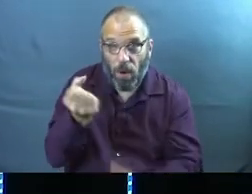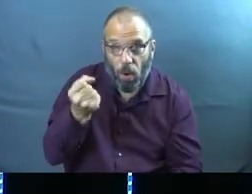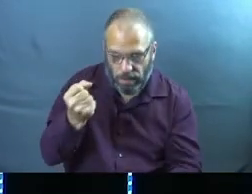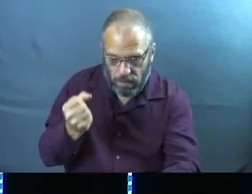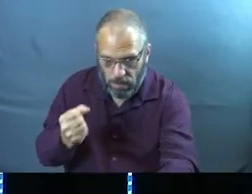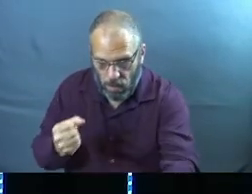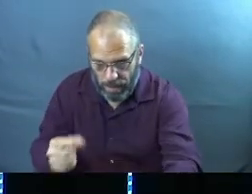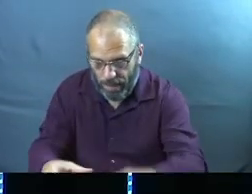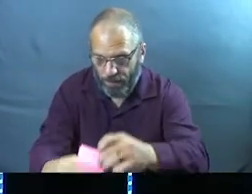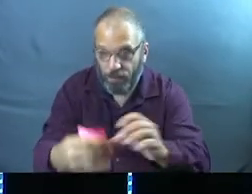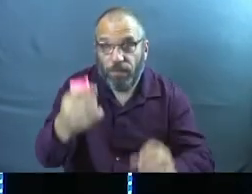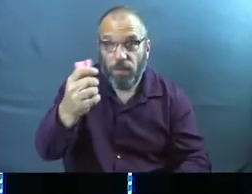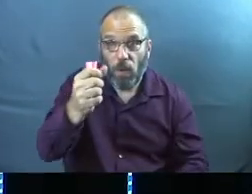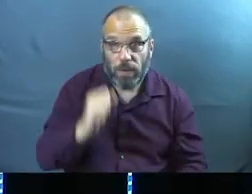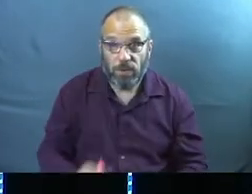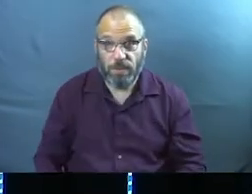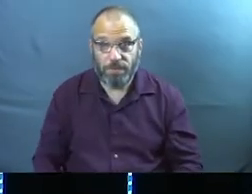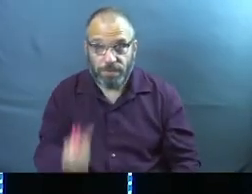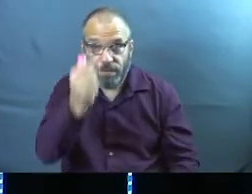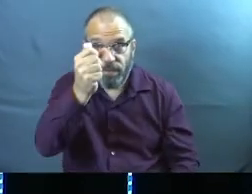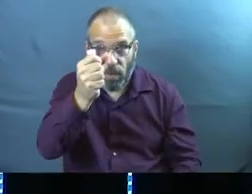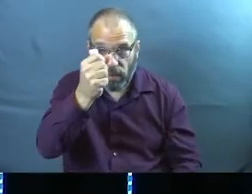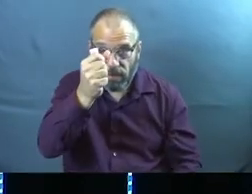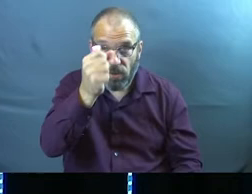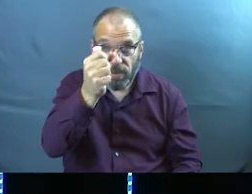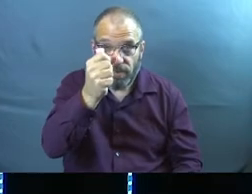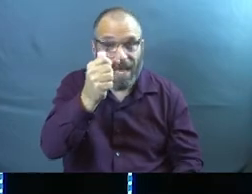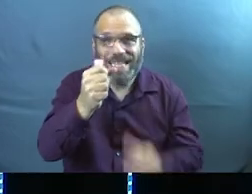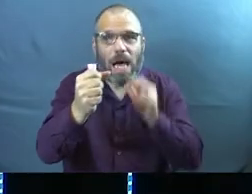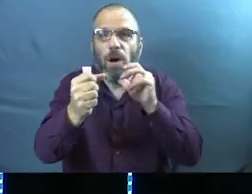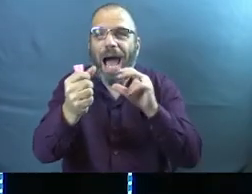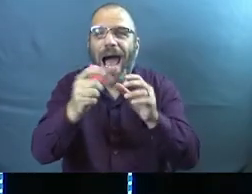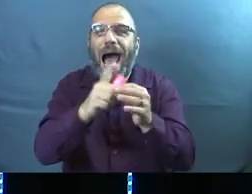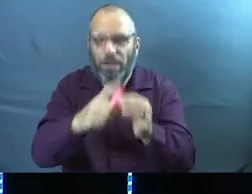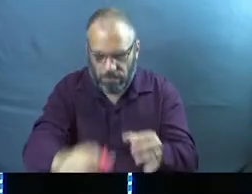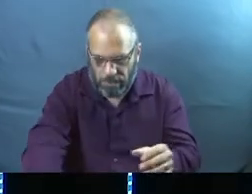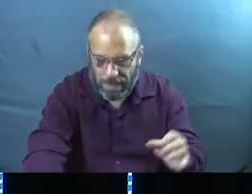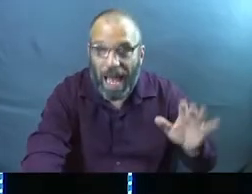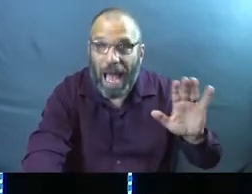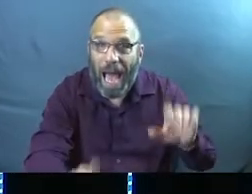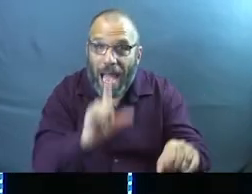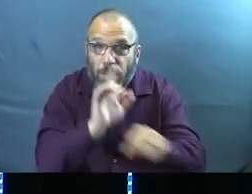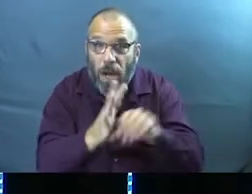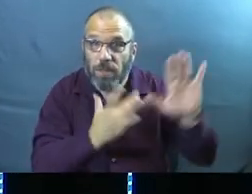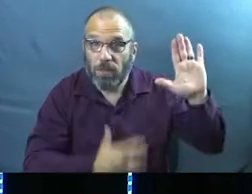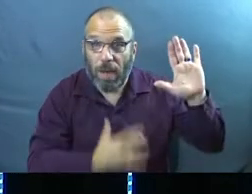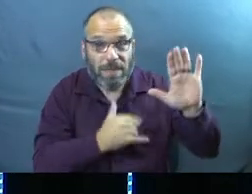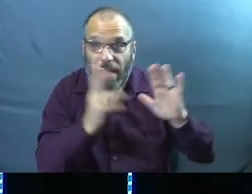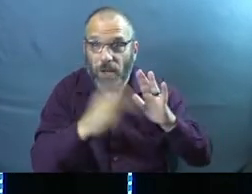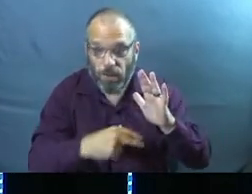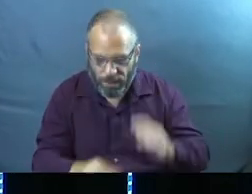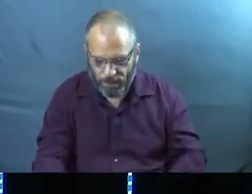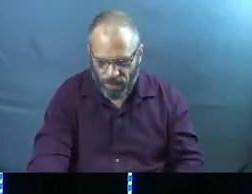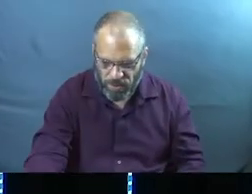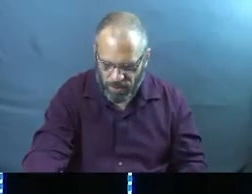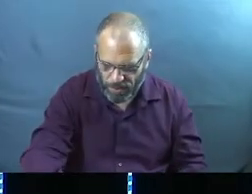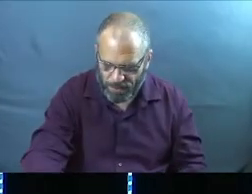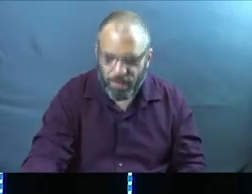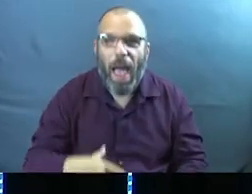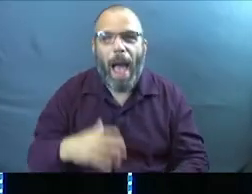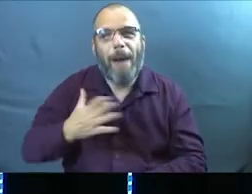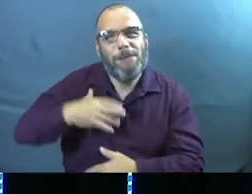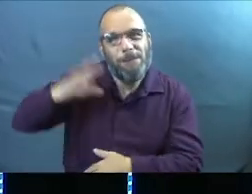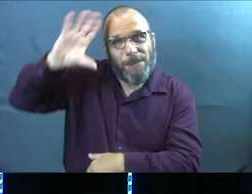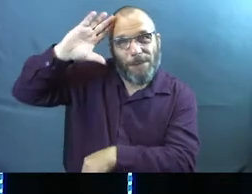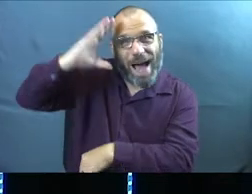You need it. You need it. And we won't read it later, I promise. So my son introduced me one time